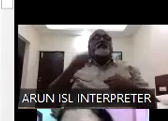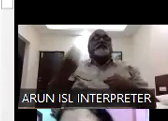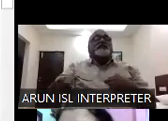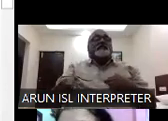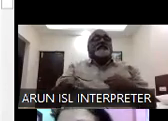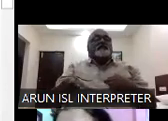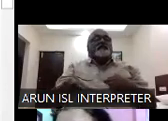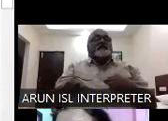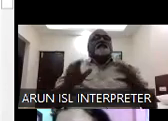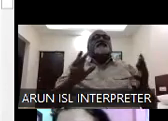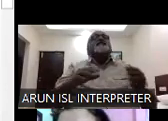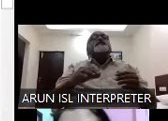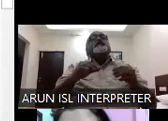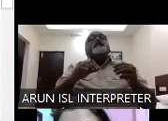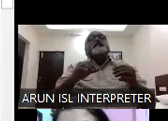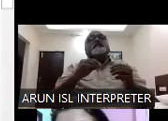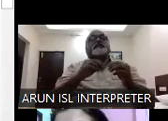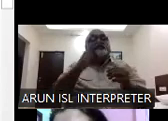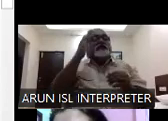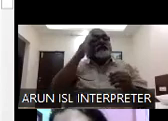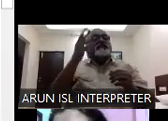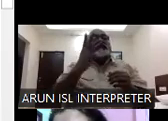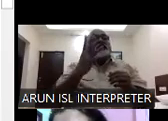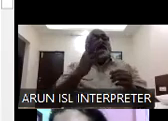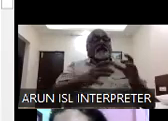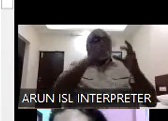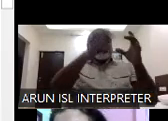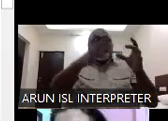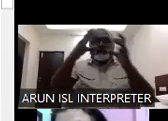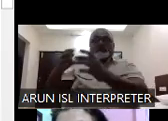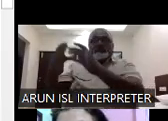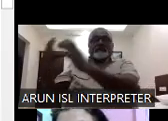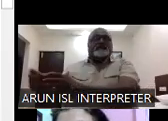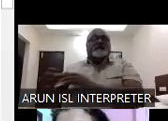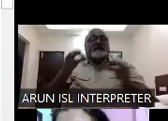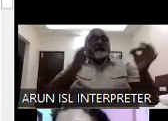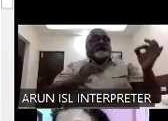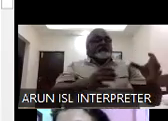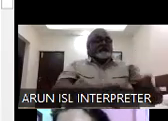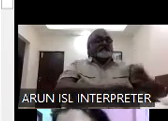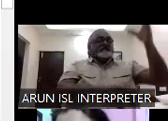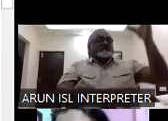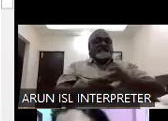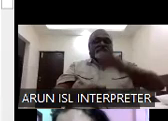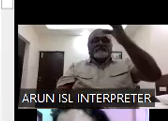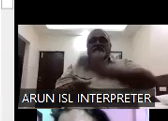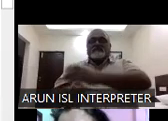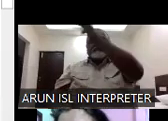pillar is the Constitution of India. Okay. which gives us